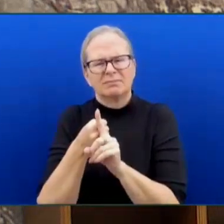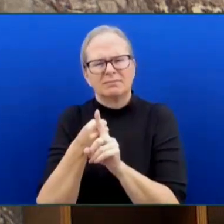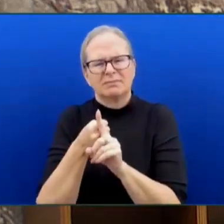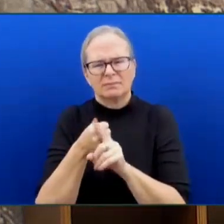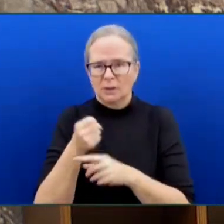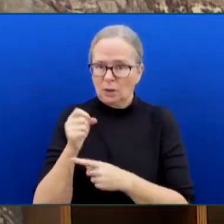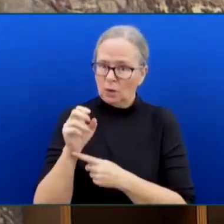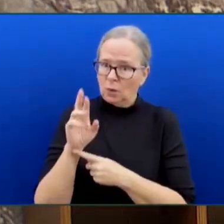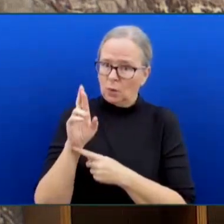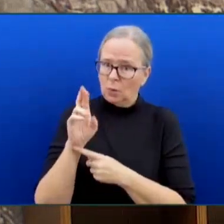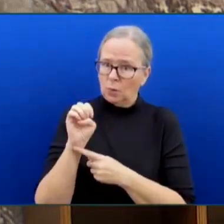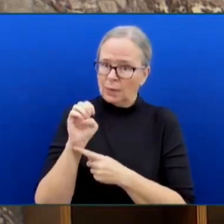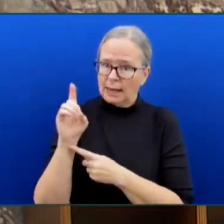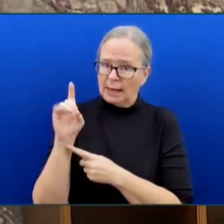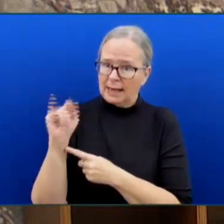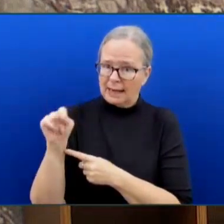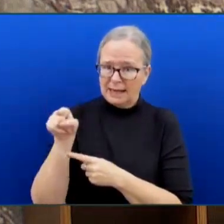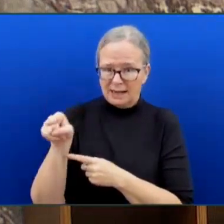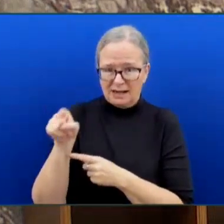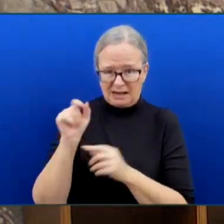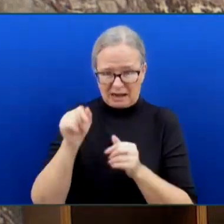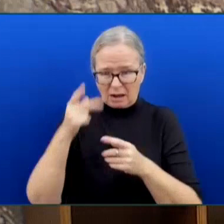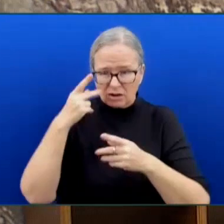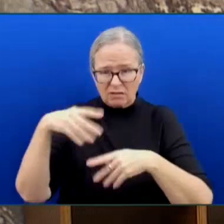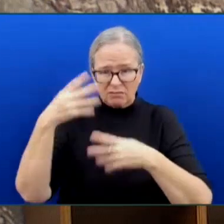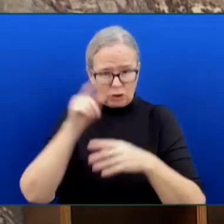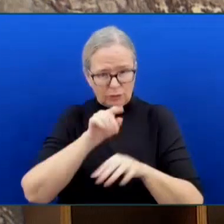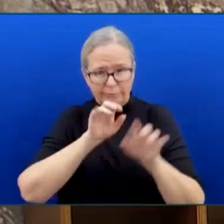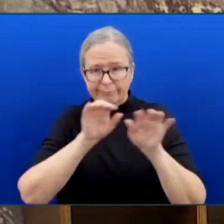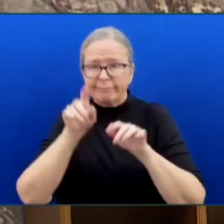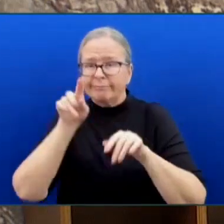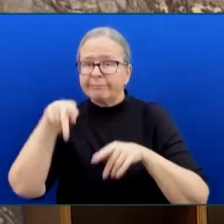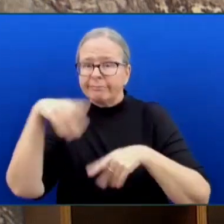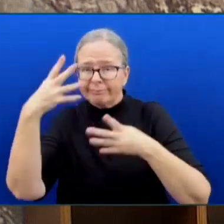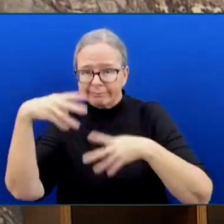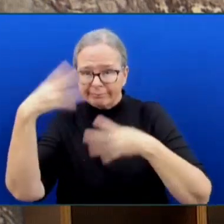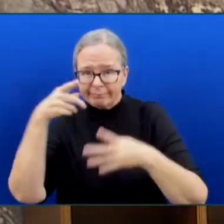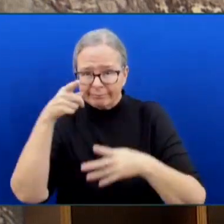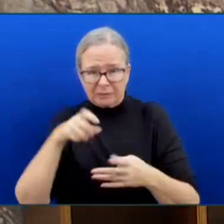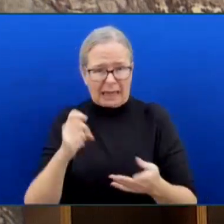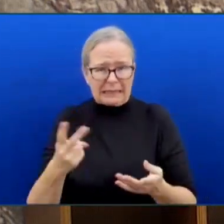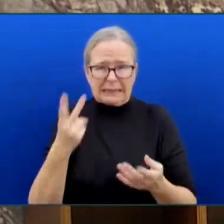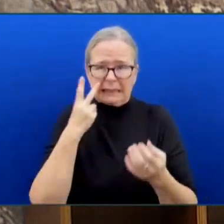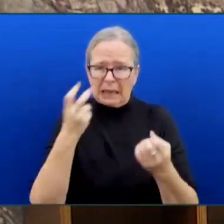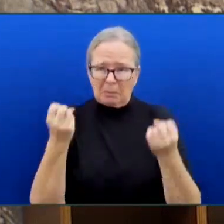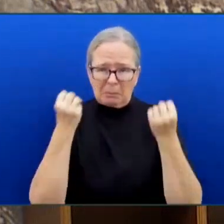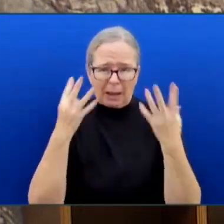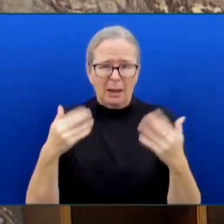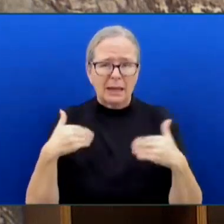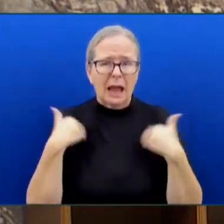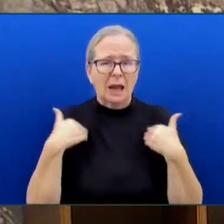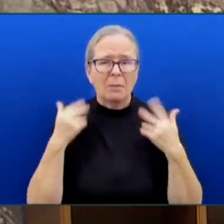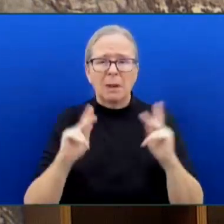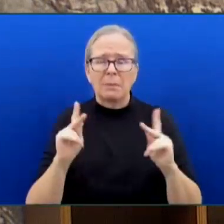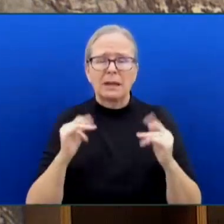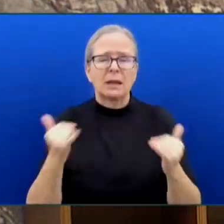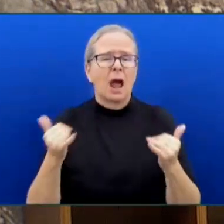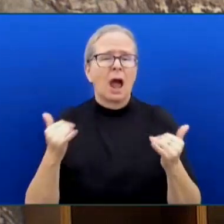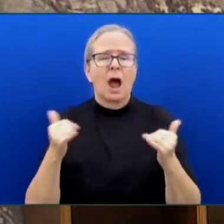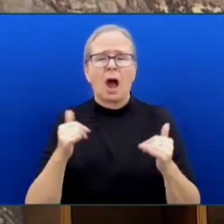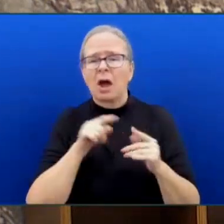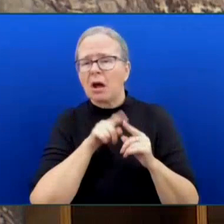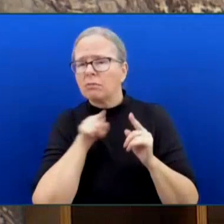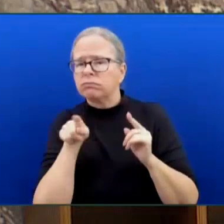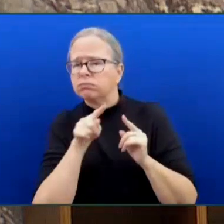as online platforms have become easy gateways for our youth to access these taxpayer-funded drugs. Mr. Speaker,